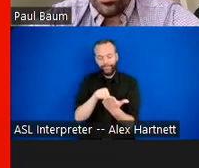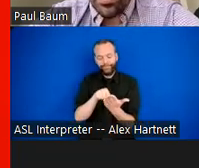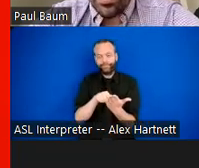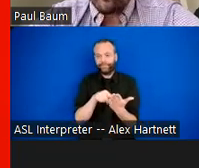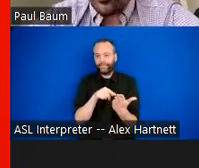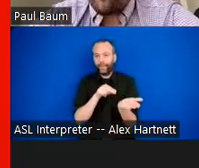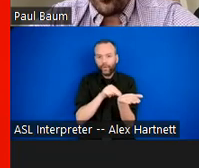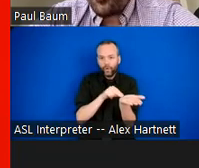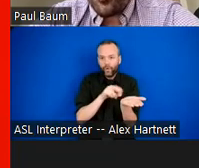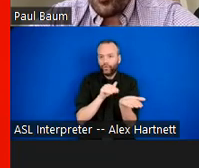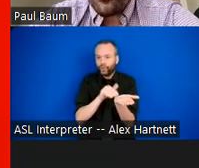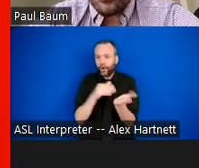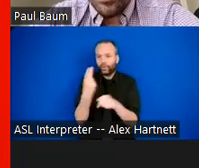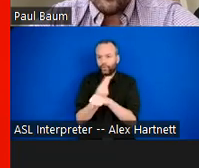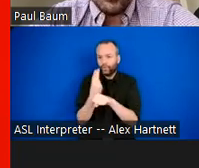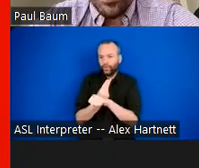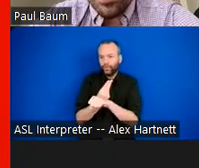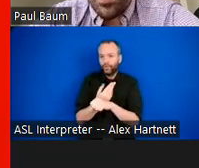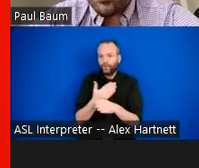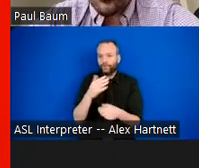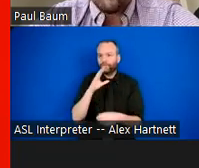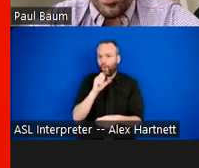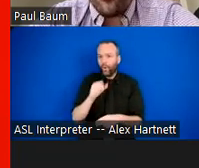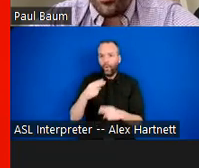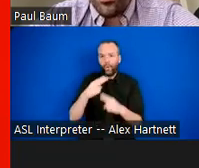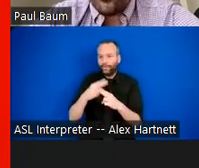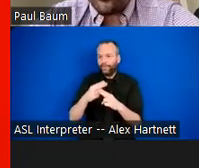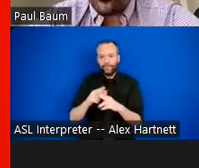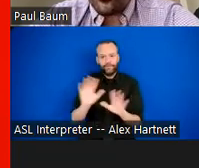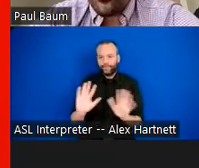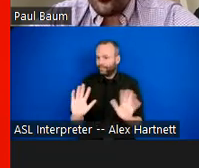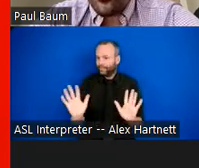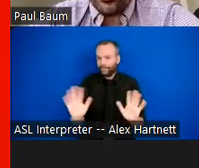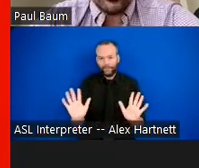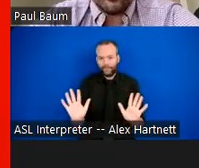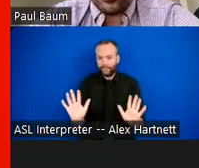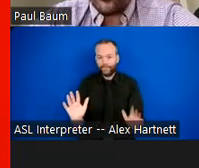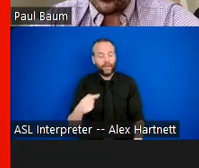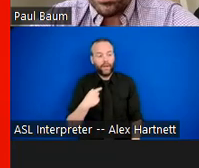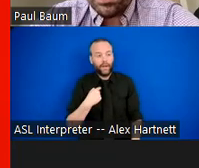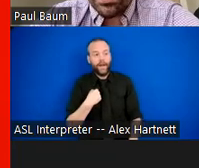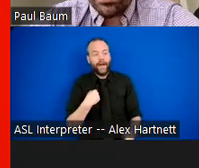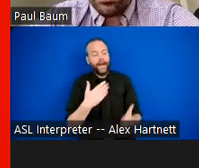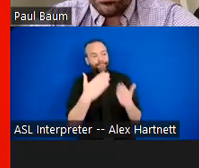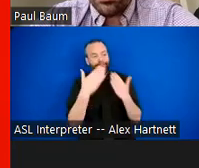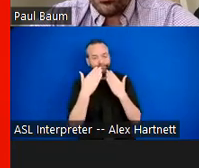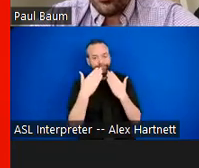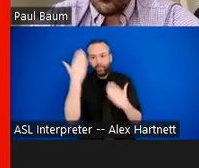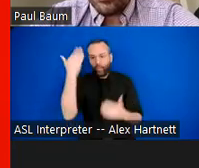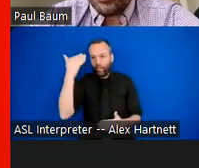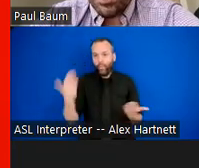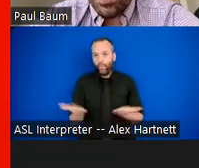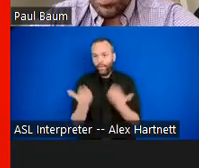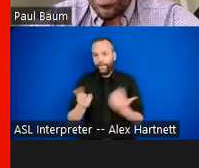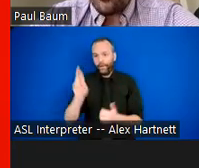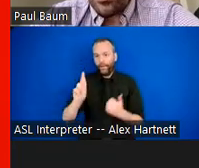pronouns. I'm grateful, and I worked for Riverside for a long time, so grateful that there were people in leadership there that listened,